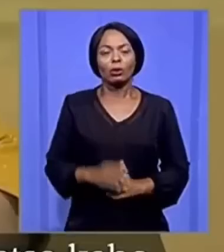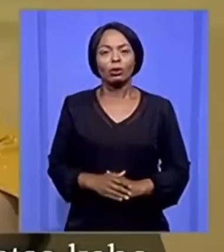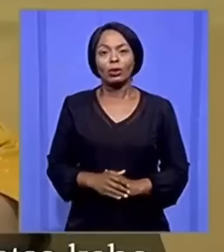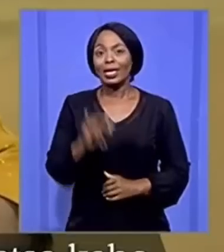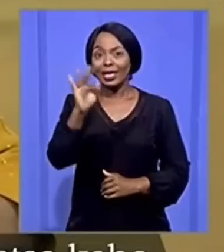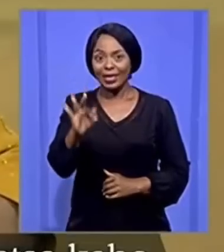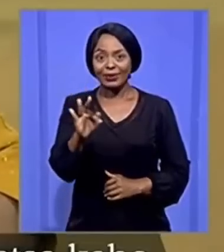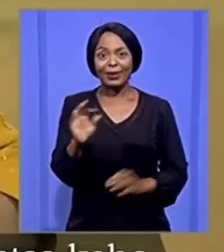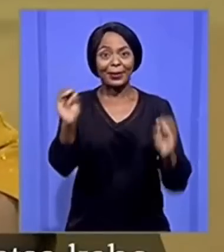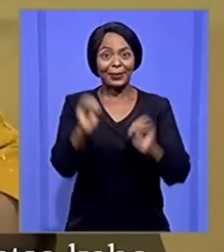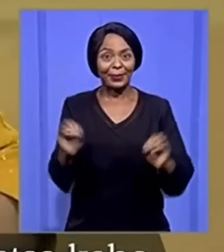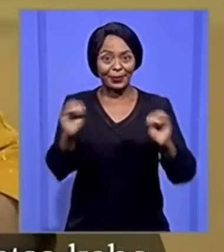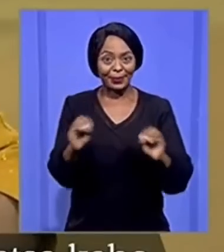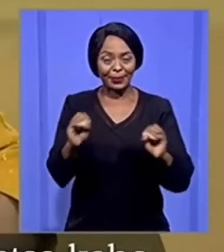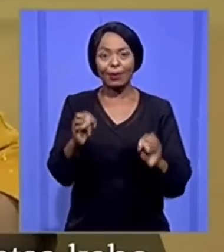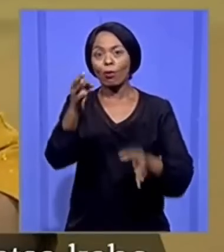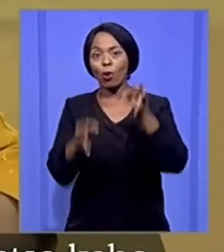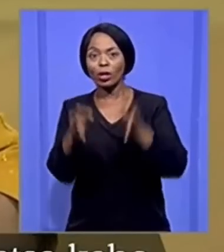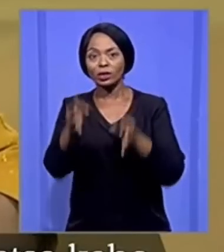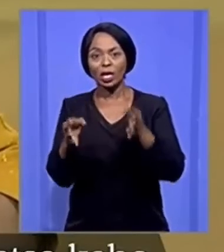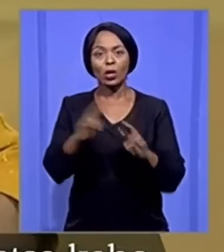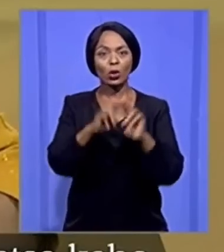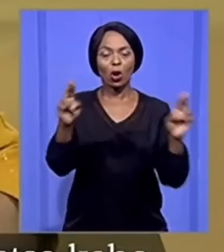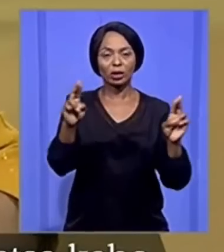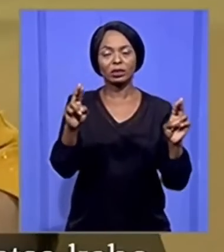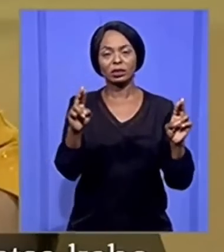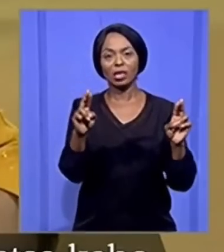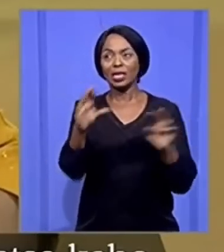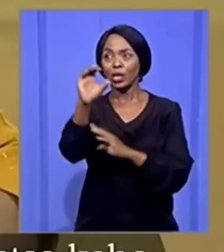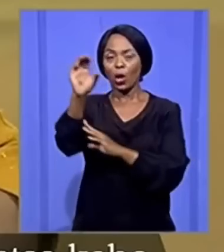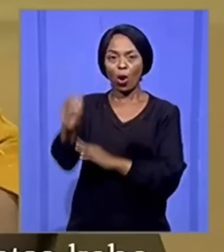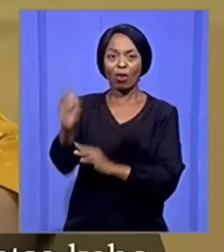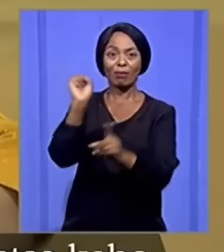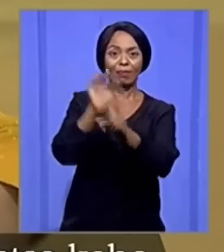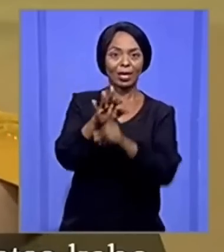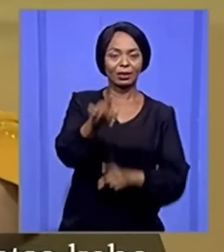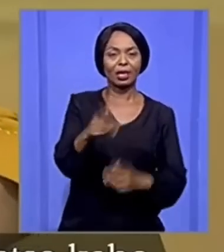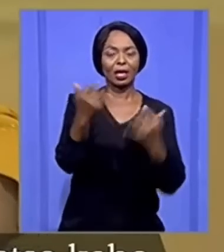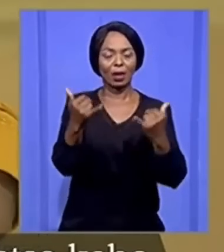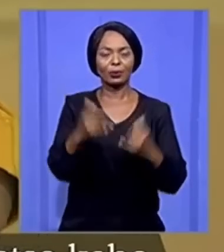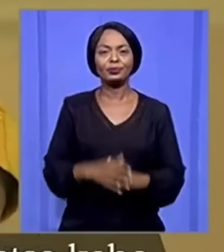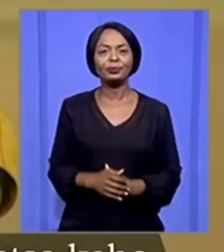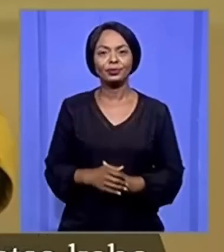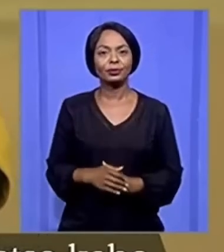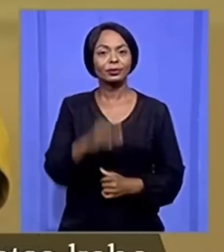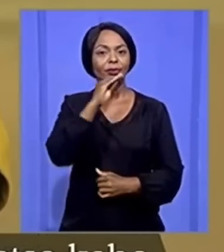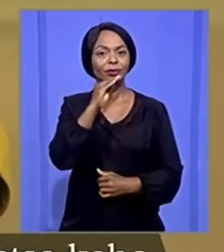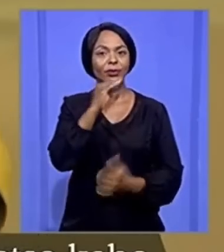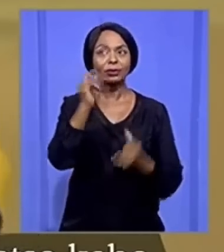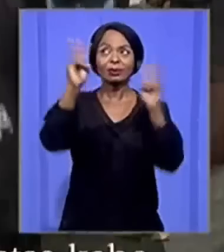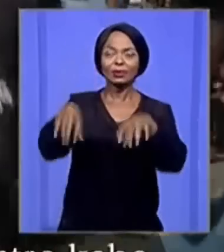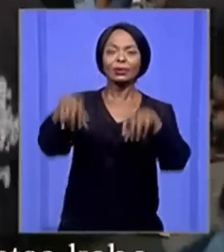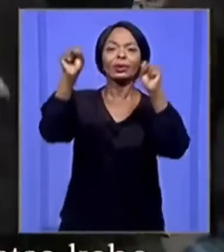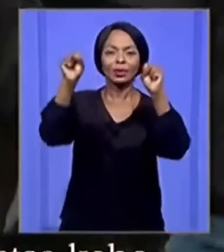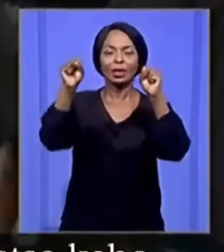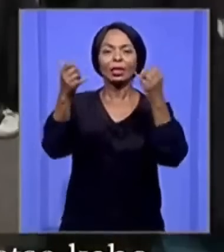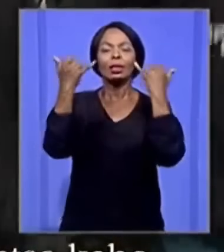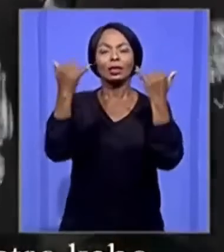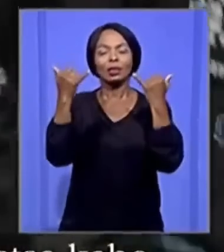le di-politician tse di le gore di tshwenya CEO e ntshwa eo load shedding e tla be e fedile mafelelo